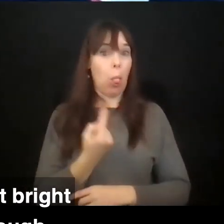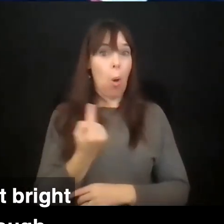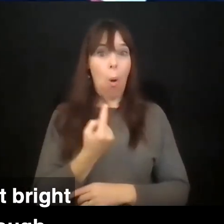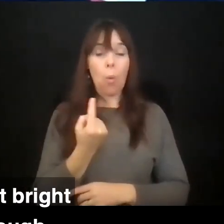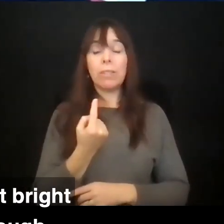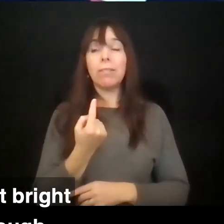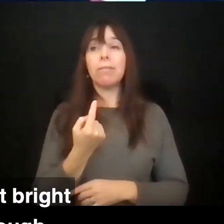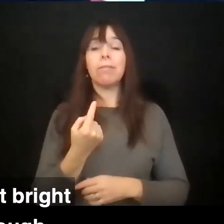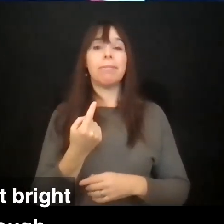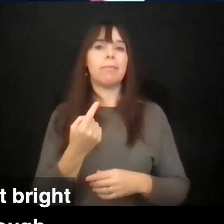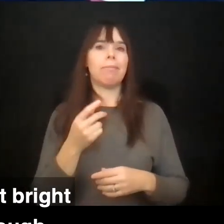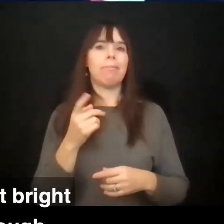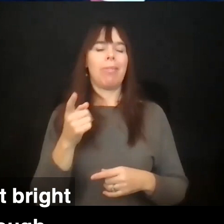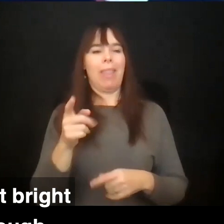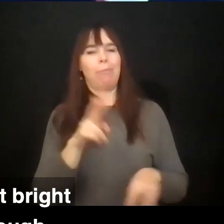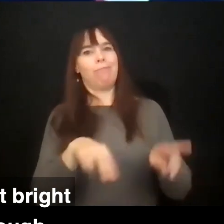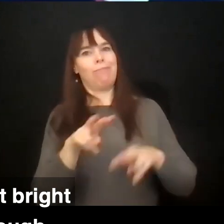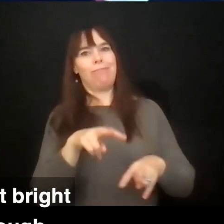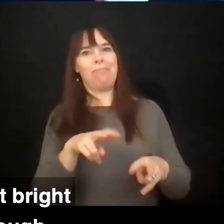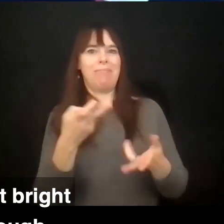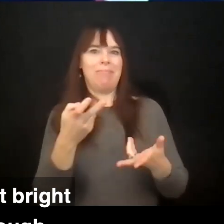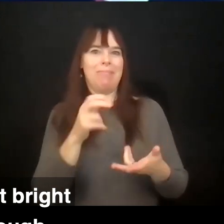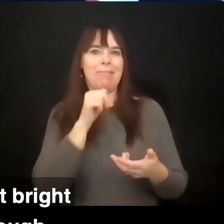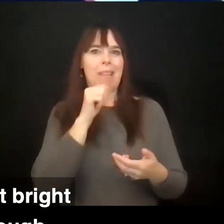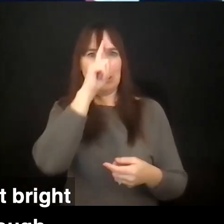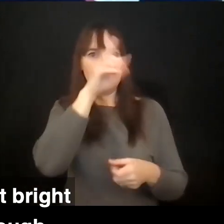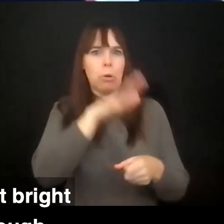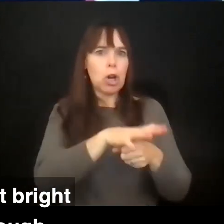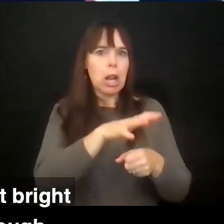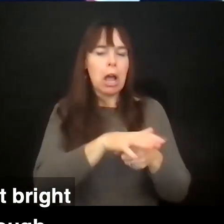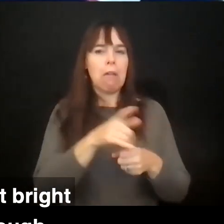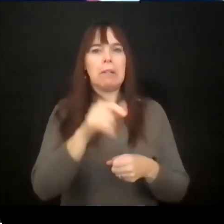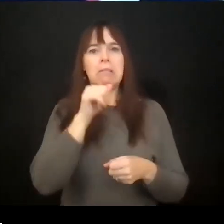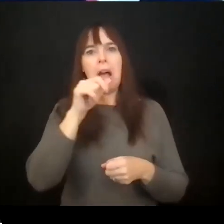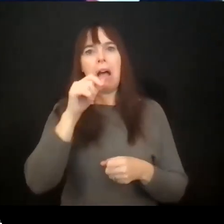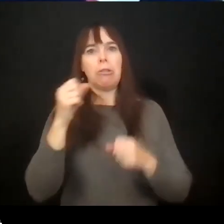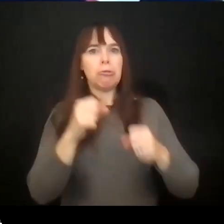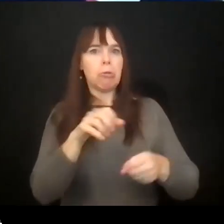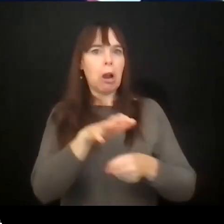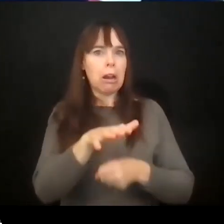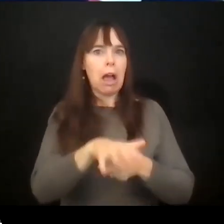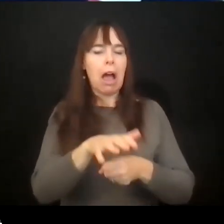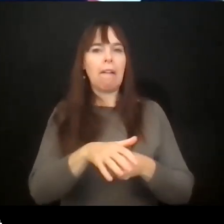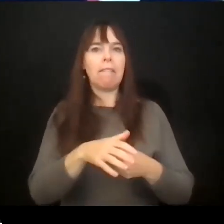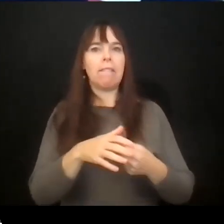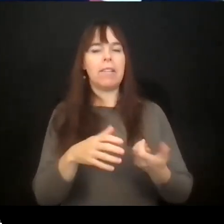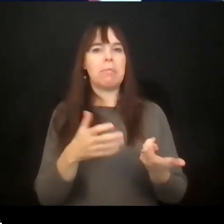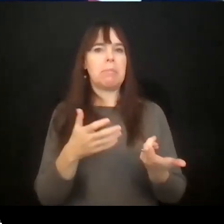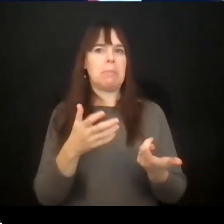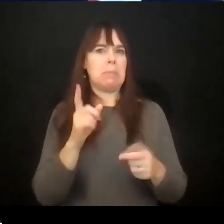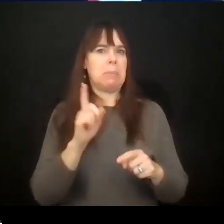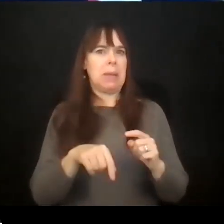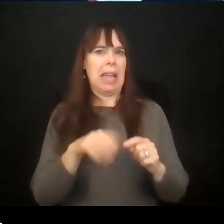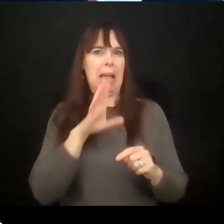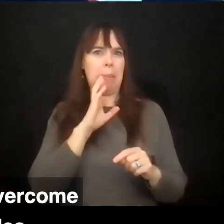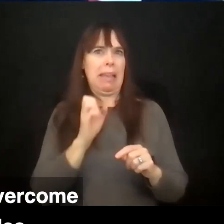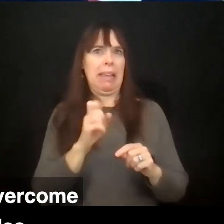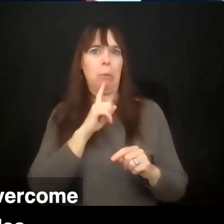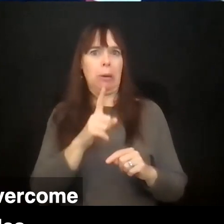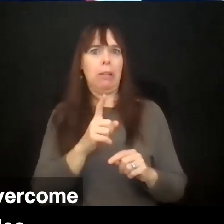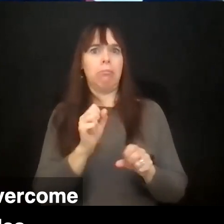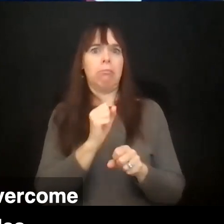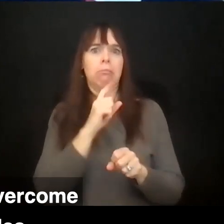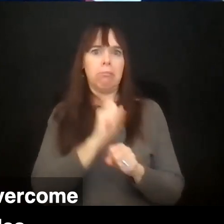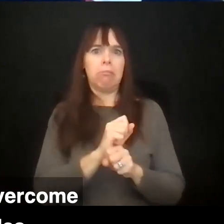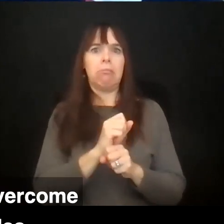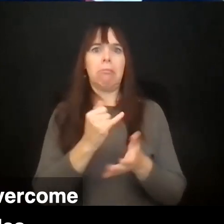were considered not bright enough, not strong enough to work as an artist. So